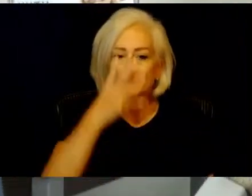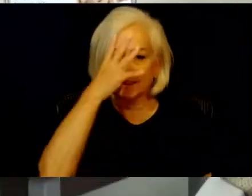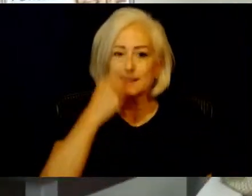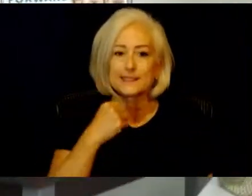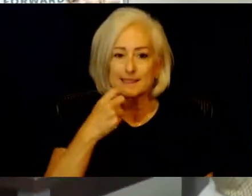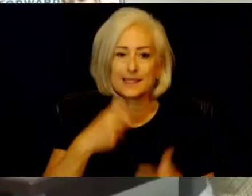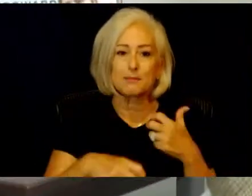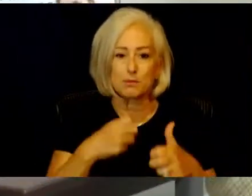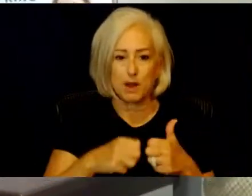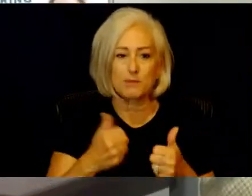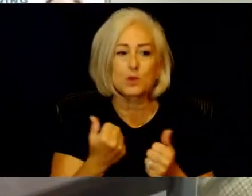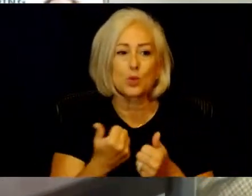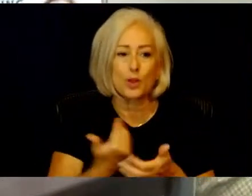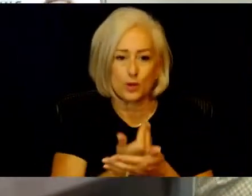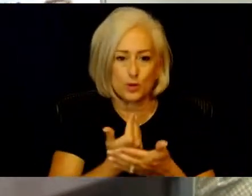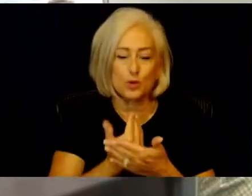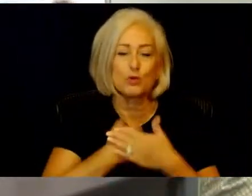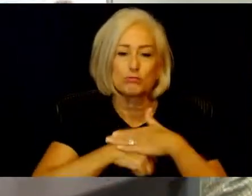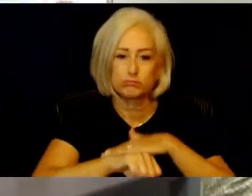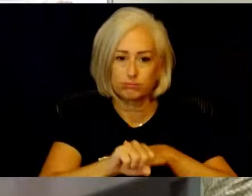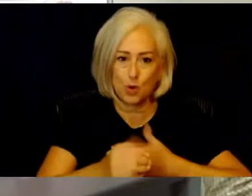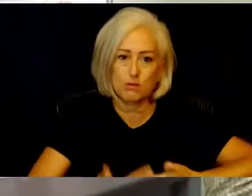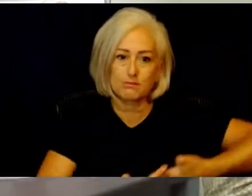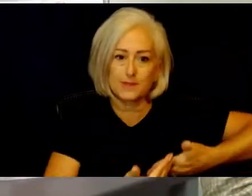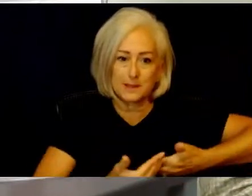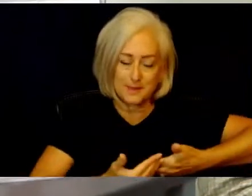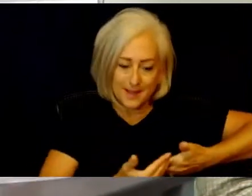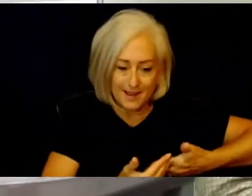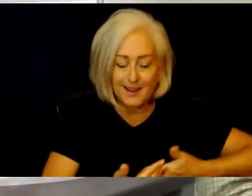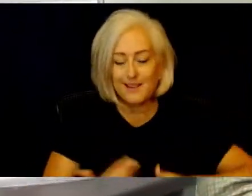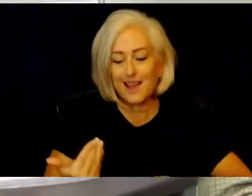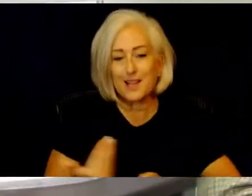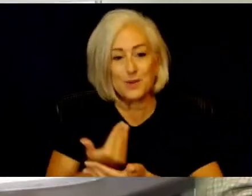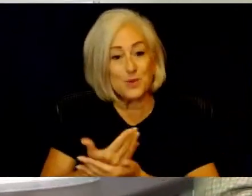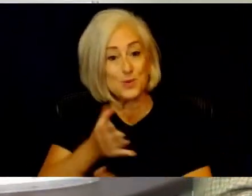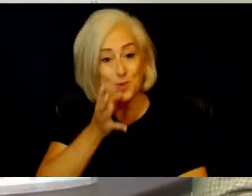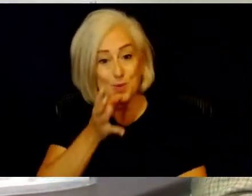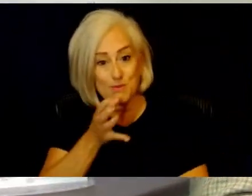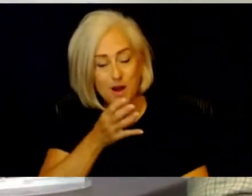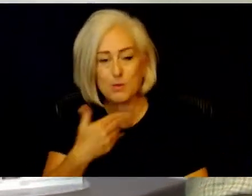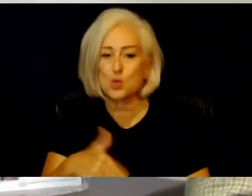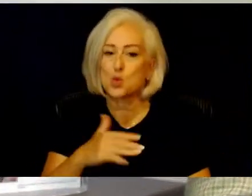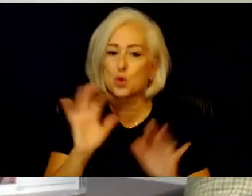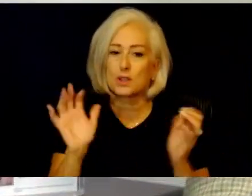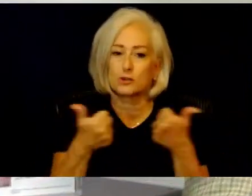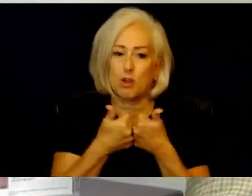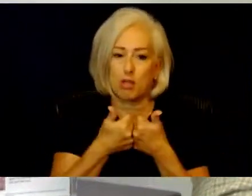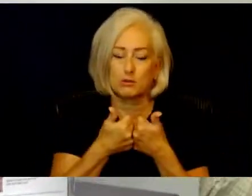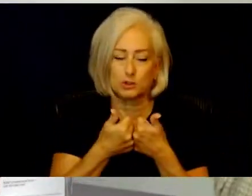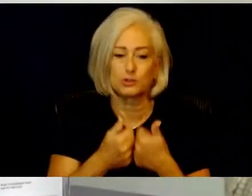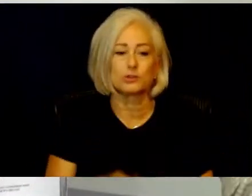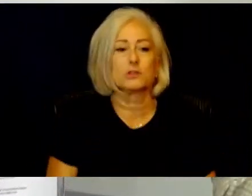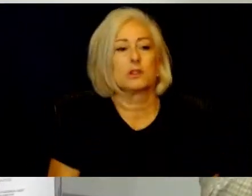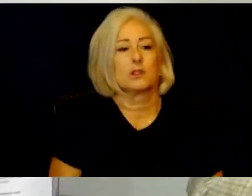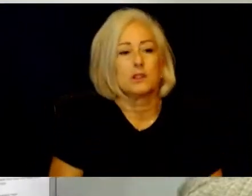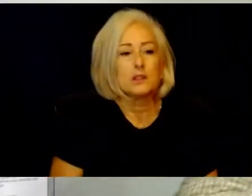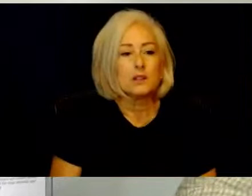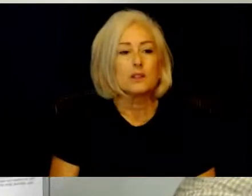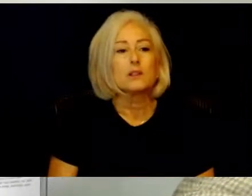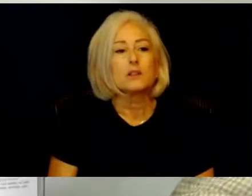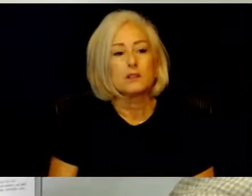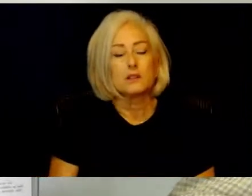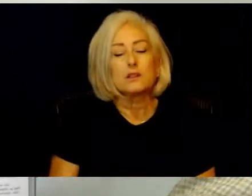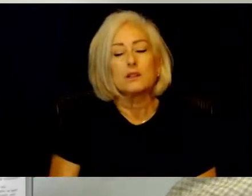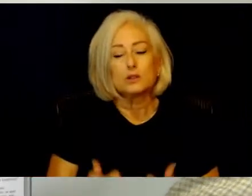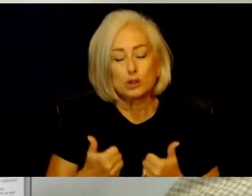and new mothers. It is really challenging situation. But I think getting your baby slowly to a sleep